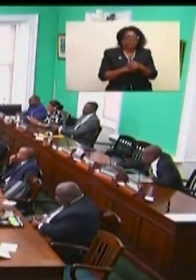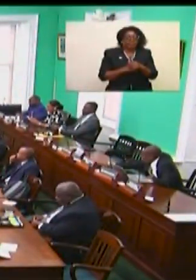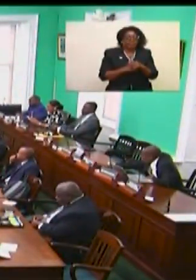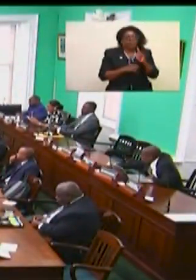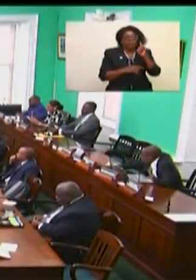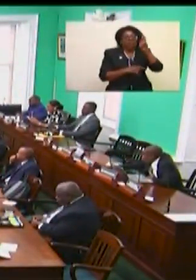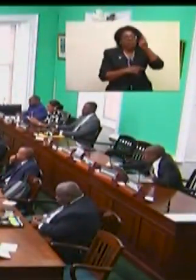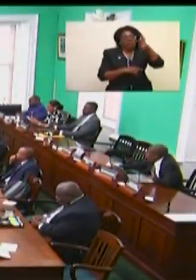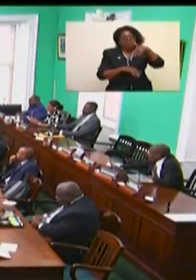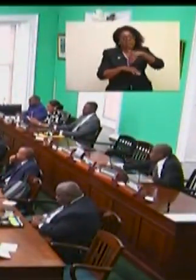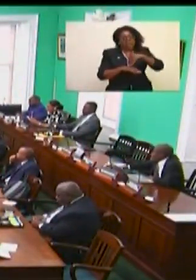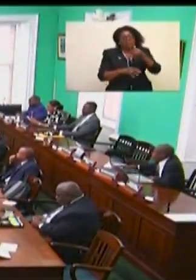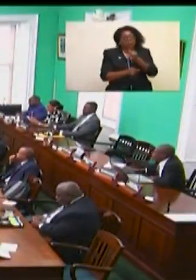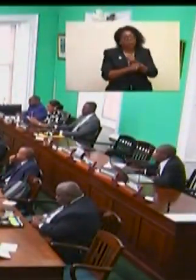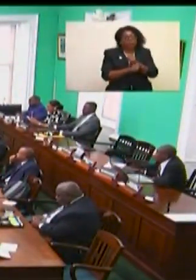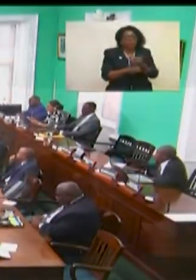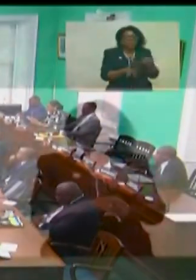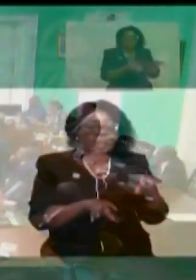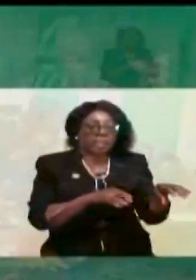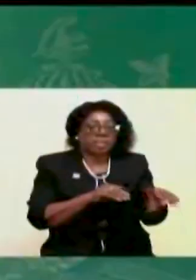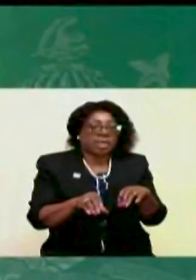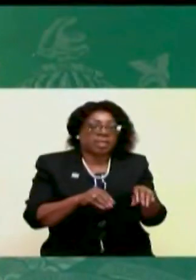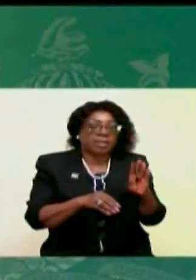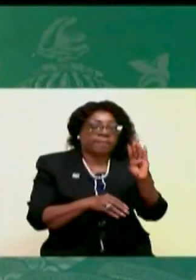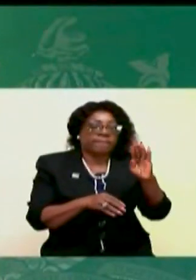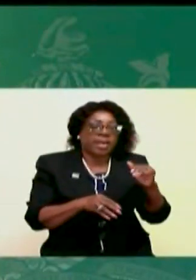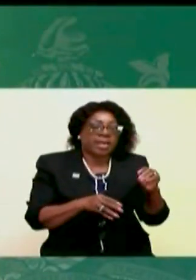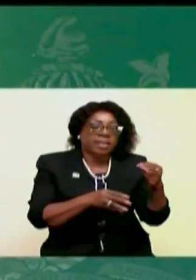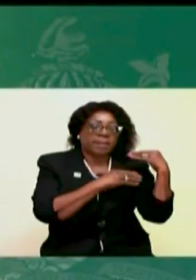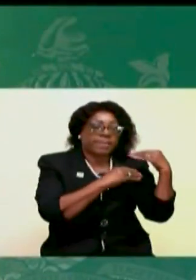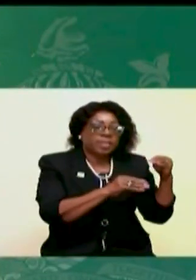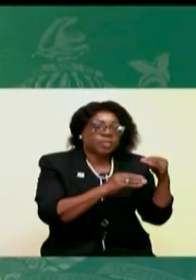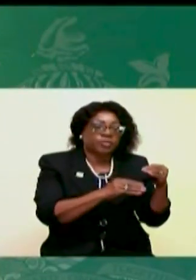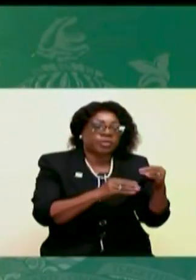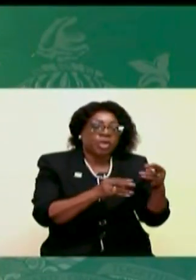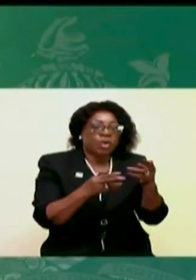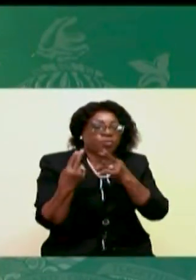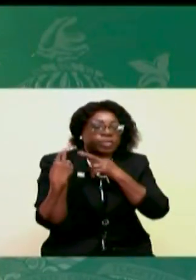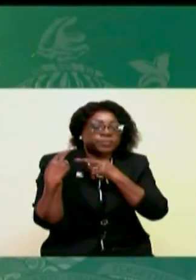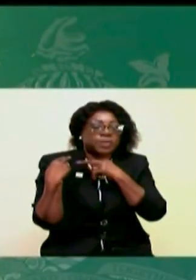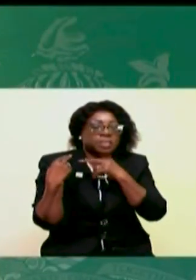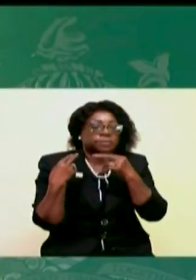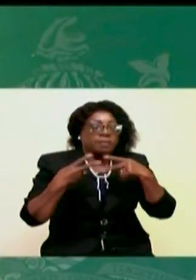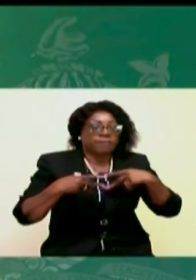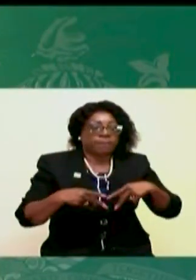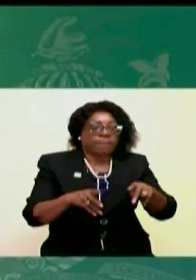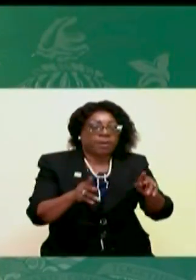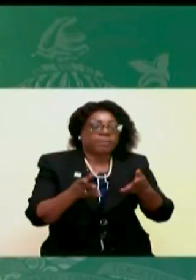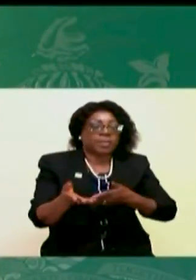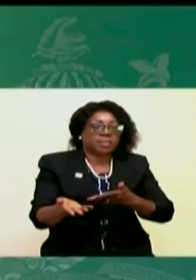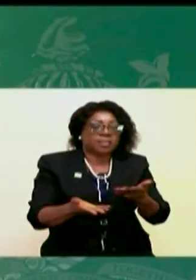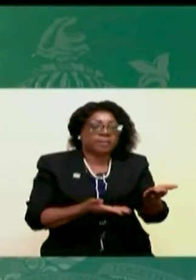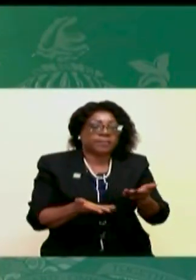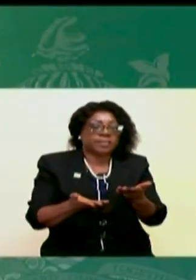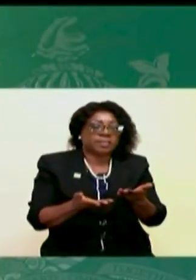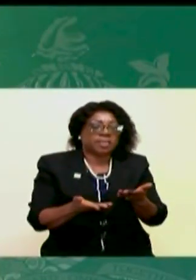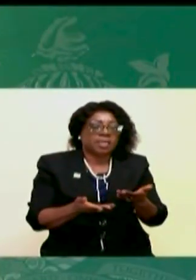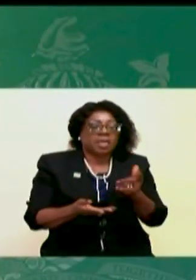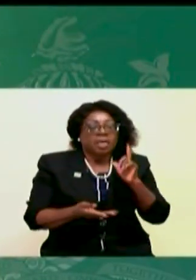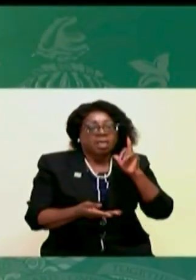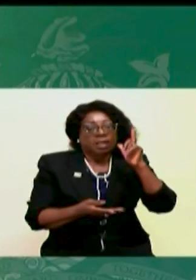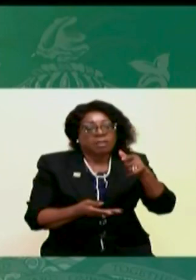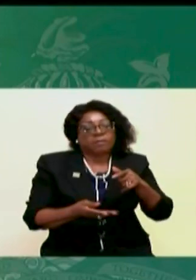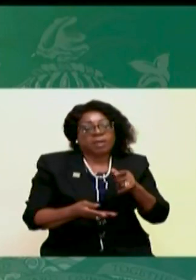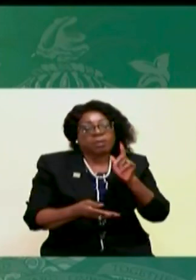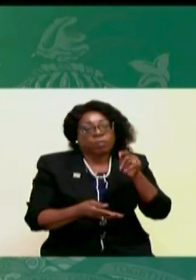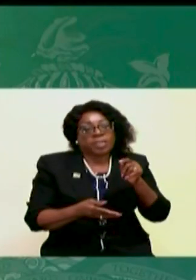Look at the work done by the ministry responsible for public service. Look at what the Minister Glover Rowell has